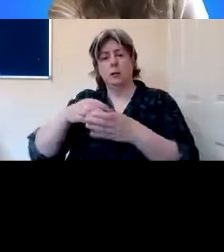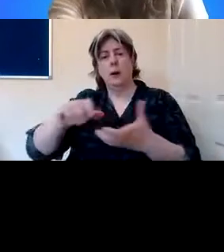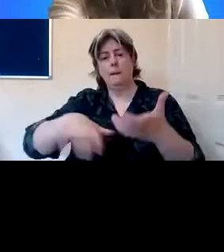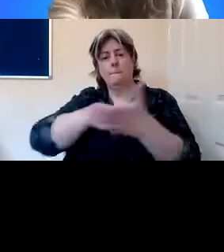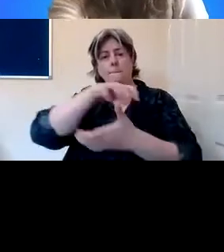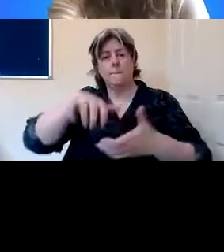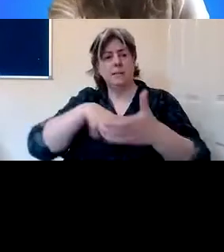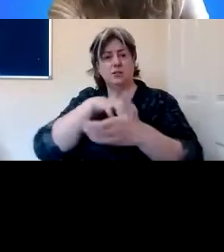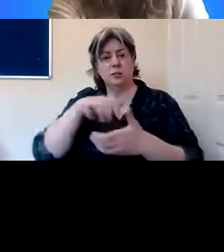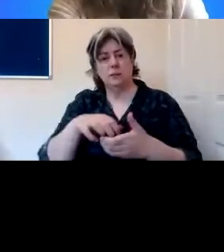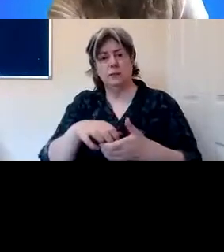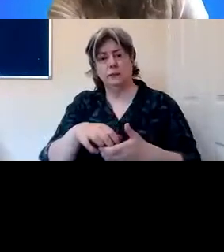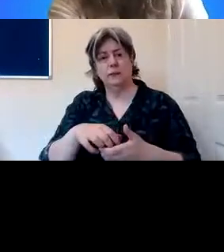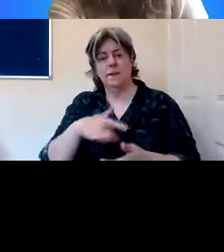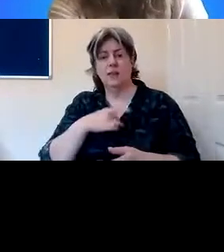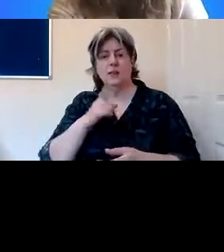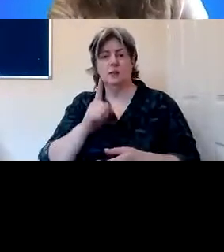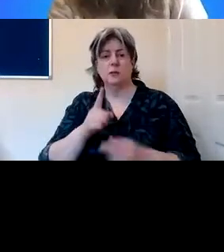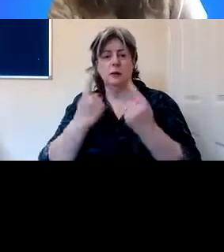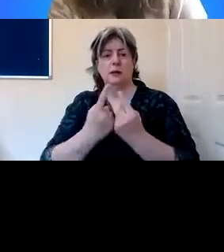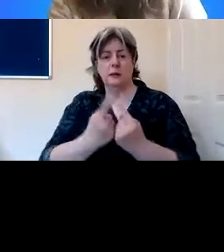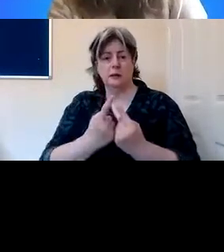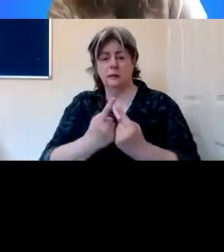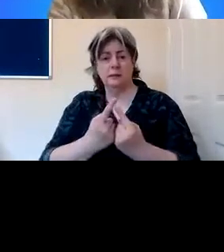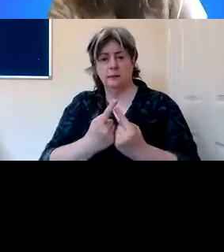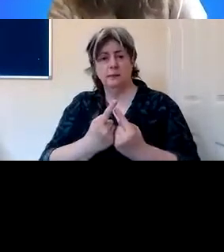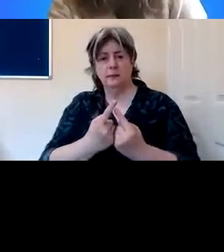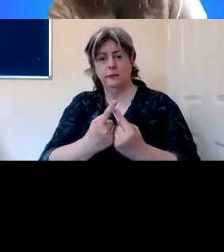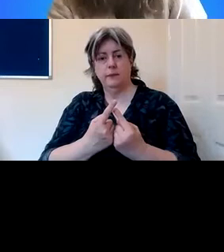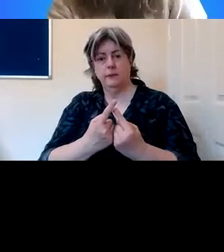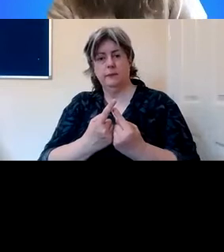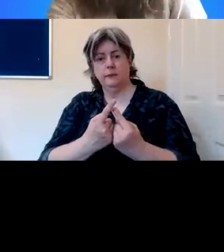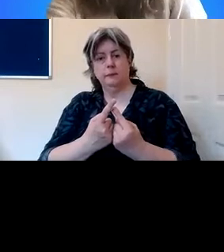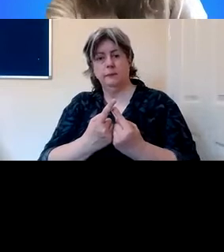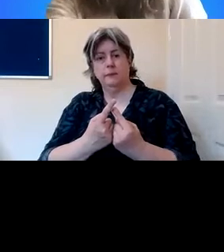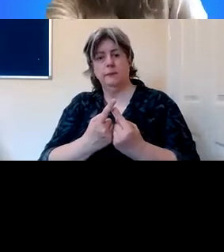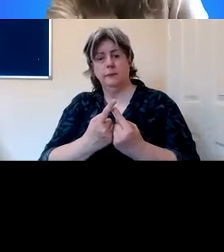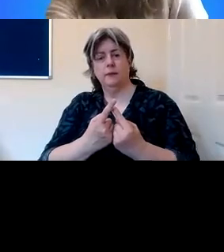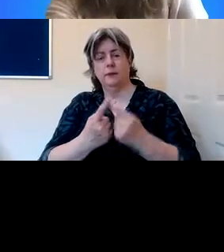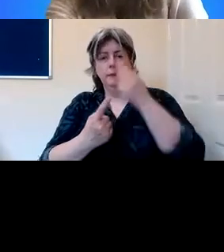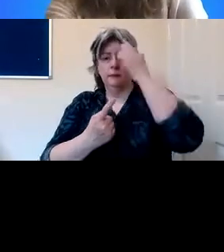think that's one of the issues, really, is the consistency of the added value that they bring to the party.